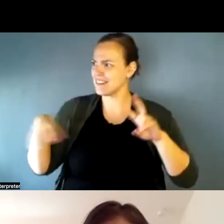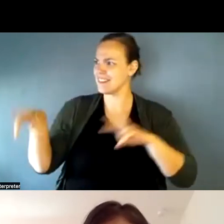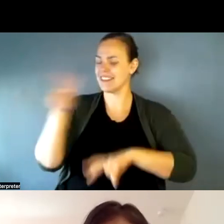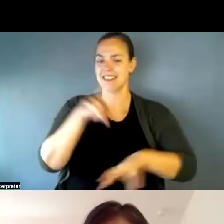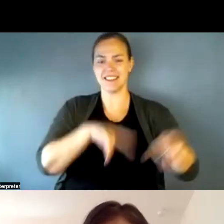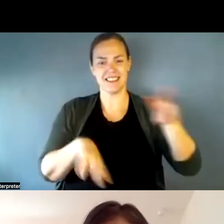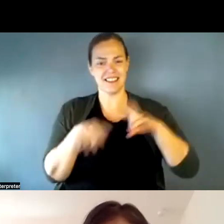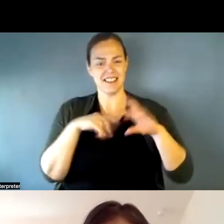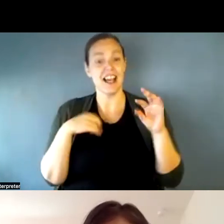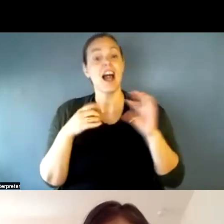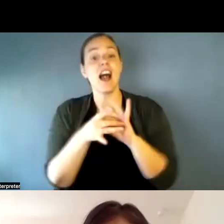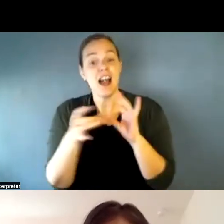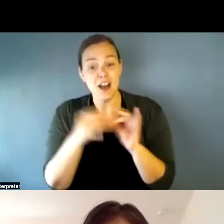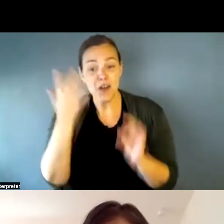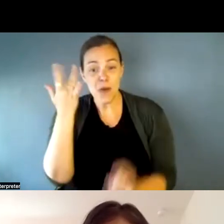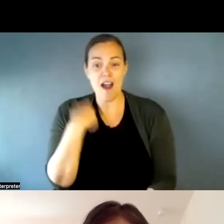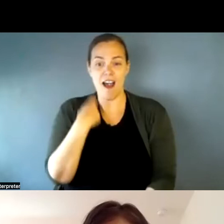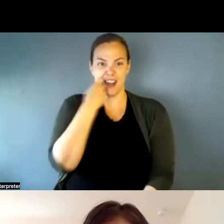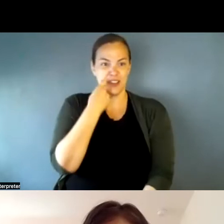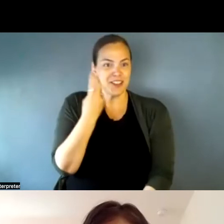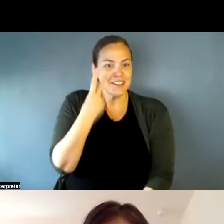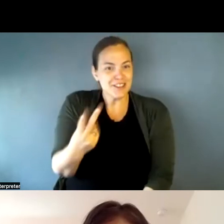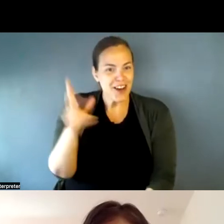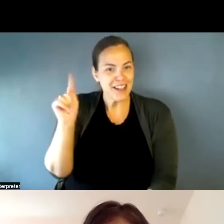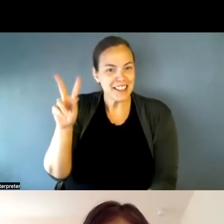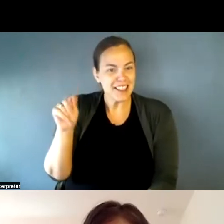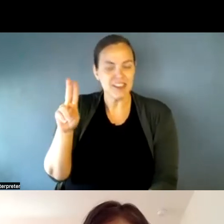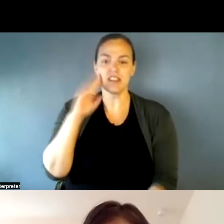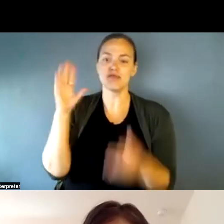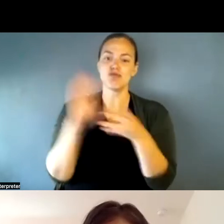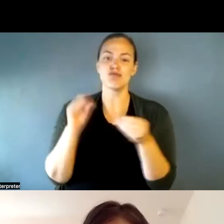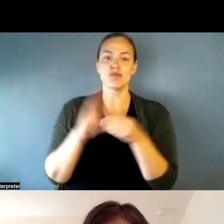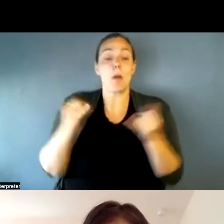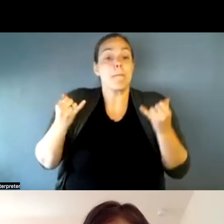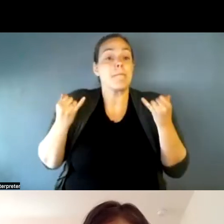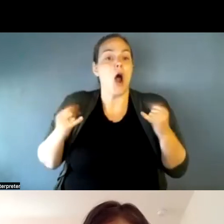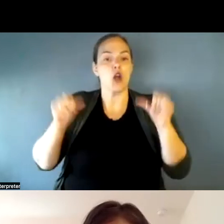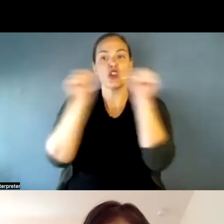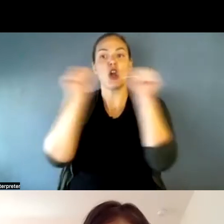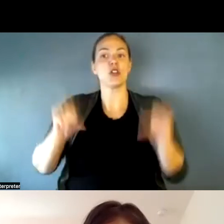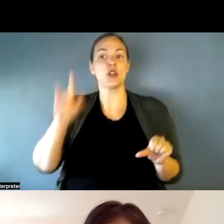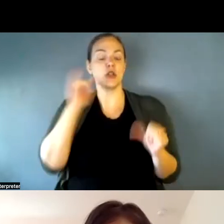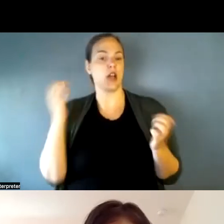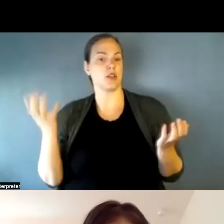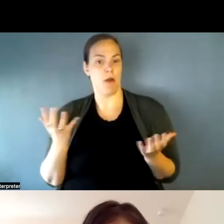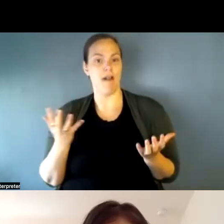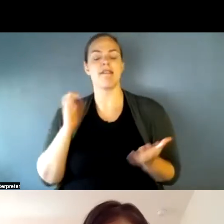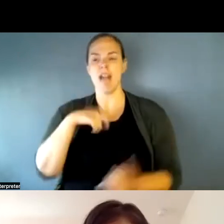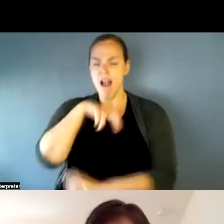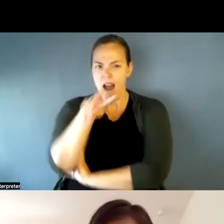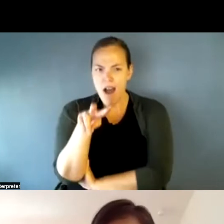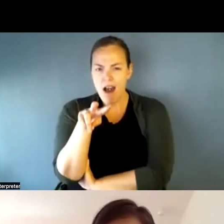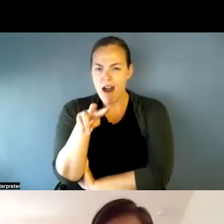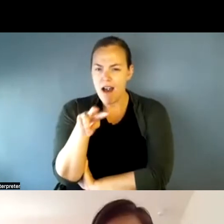this because I've seen it on the television, and they're talking about modern architecture. And so when we talk about what does